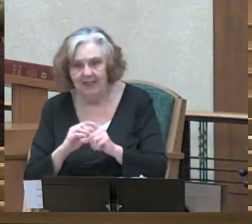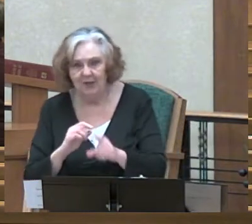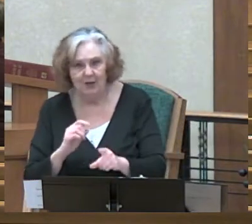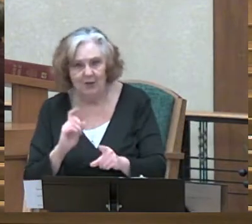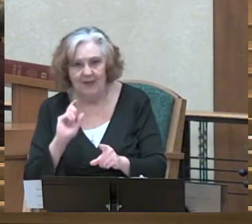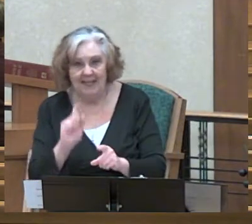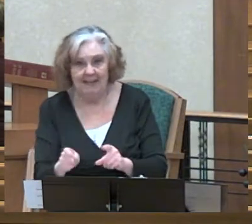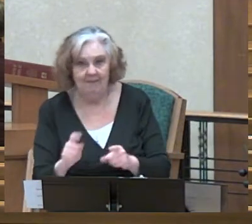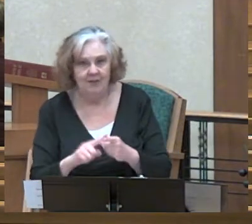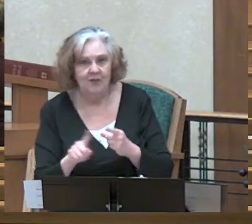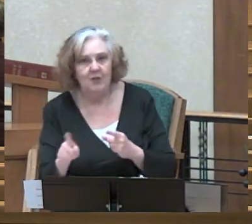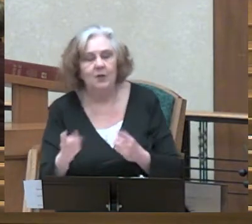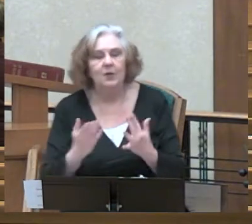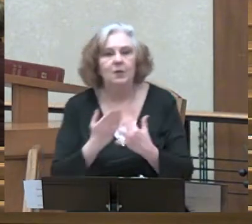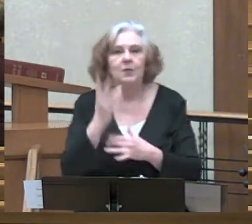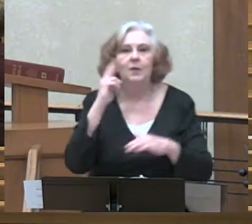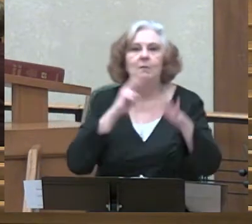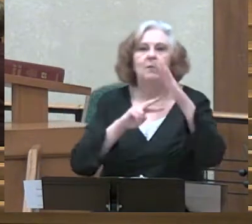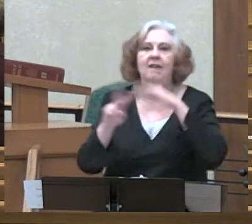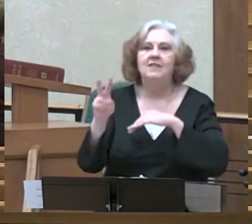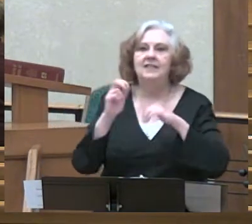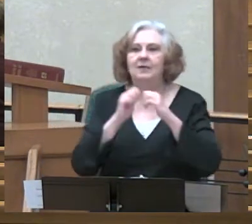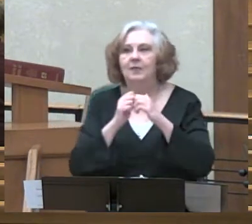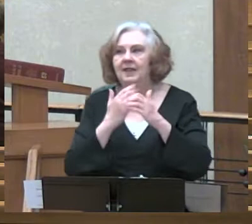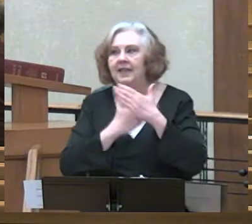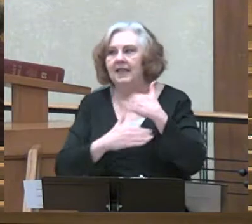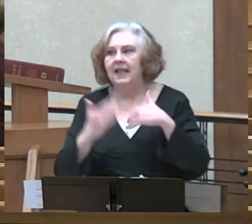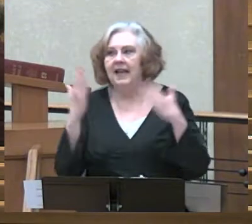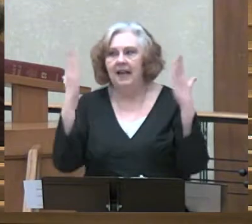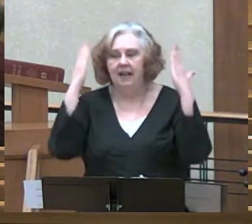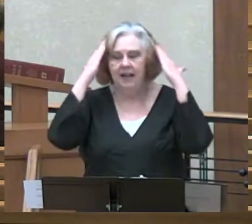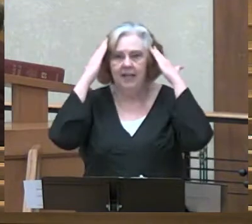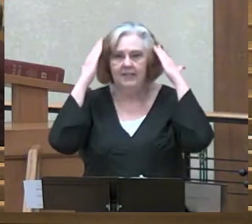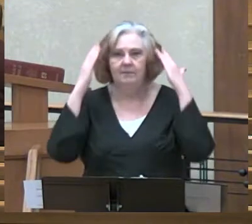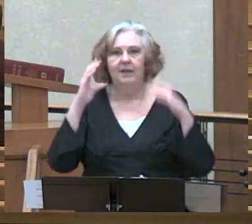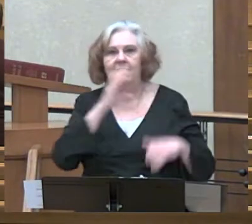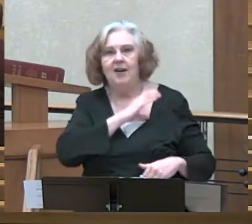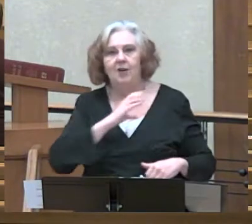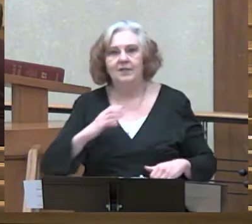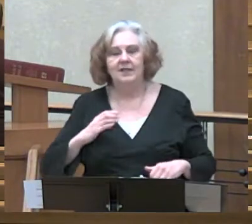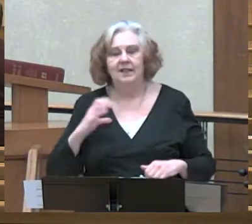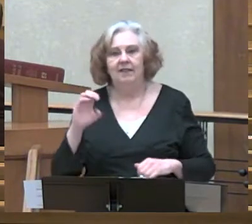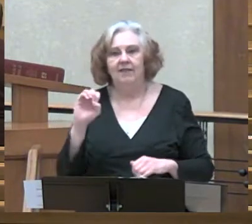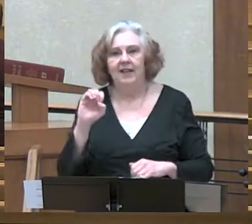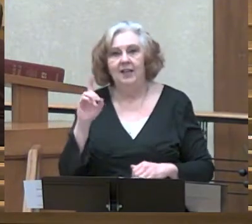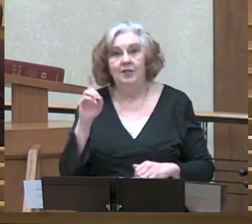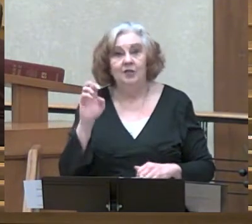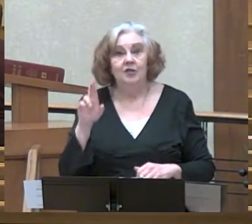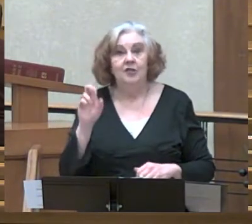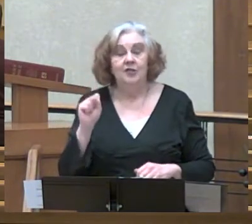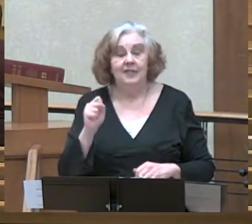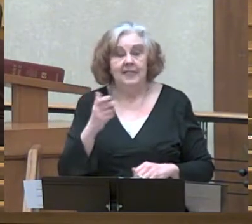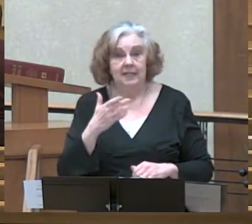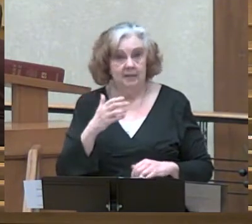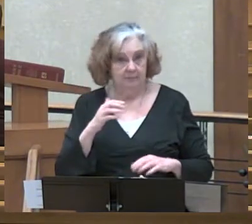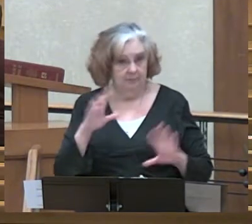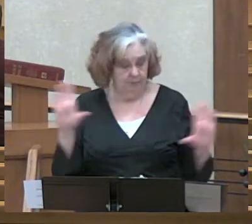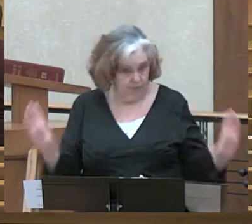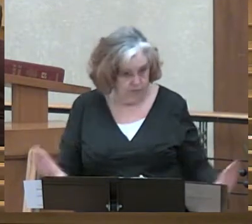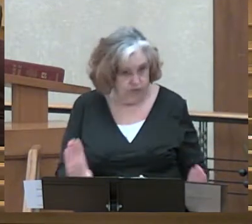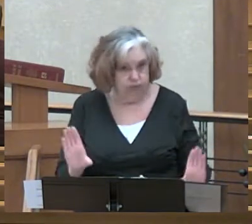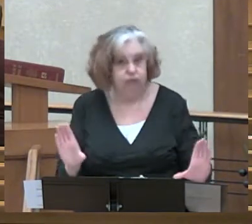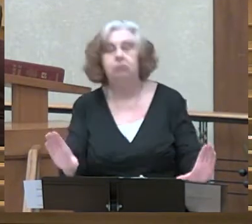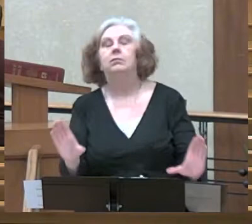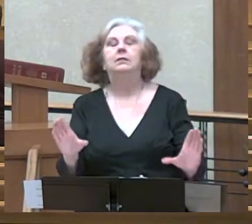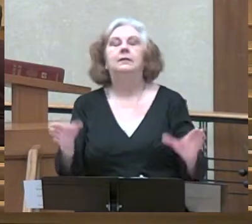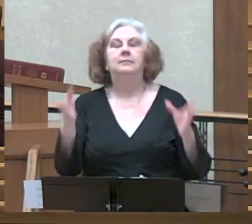given to you through prophecy with the laying on of hands by the council of elders. Put these things into practice. Devote